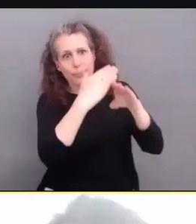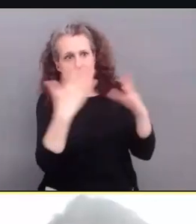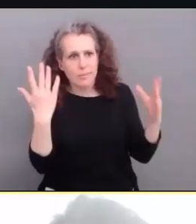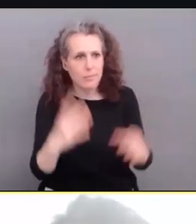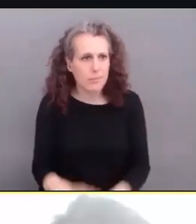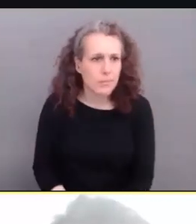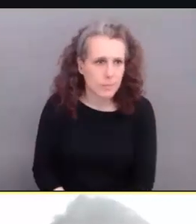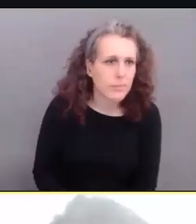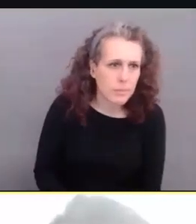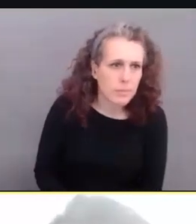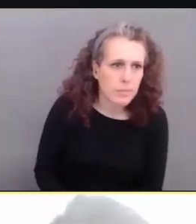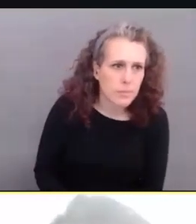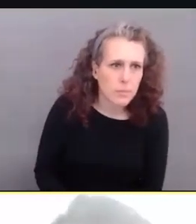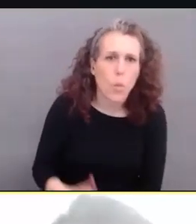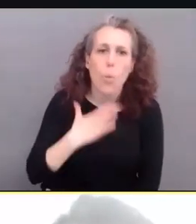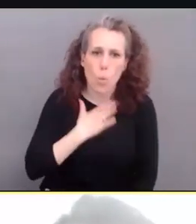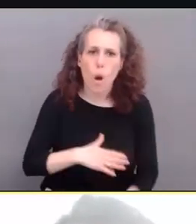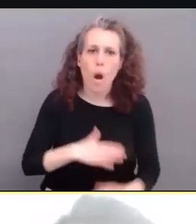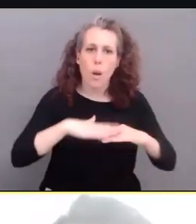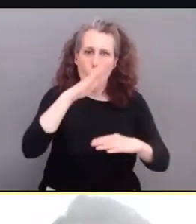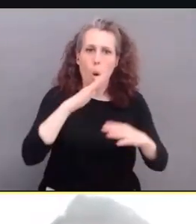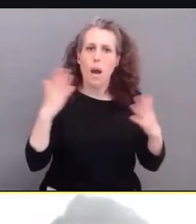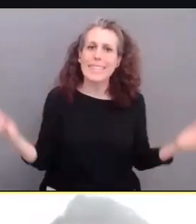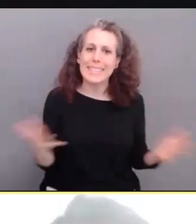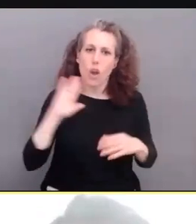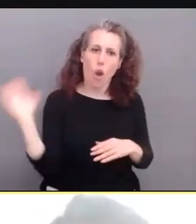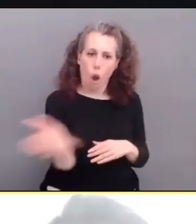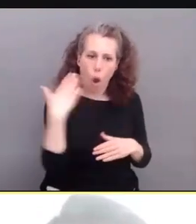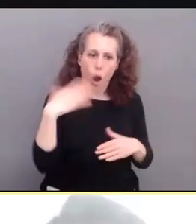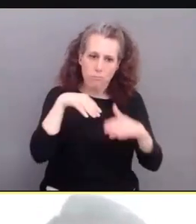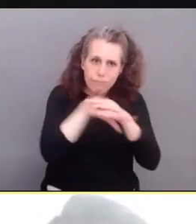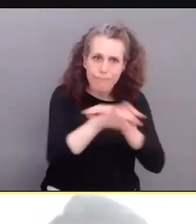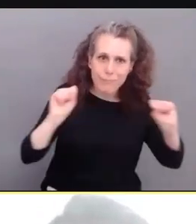Then to have more level playing field, to